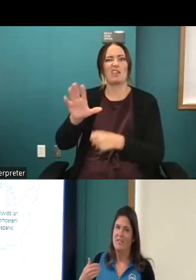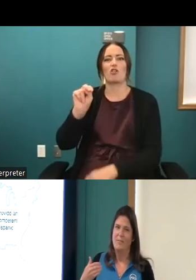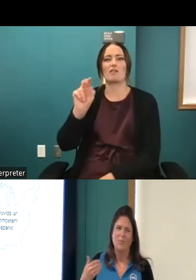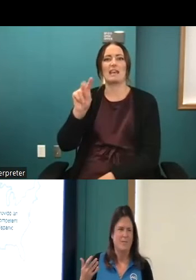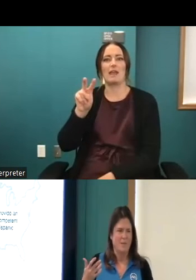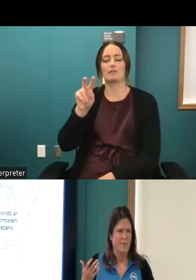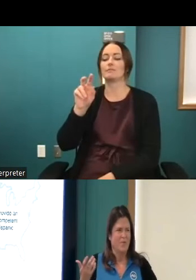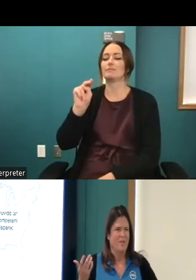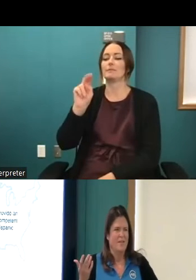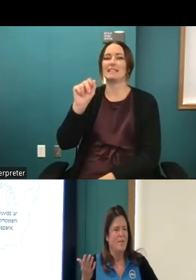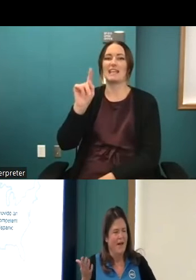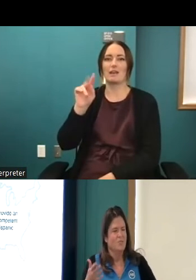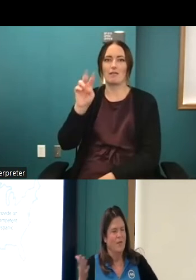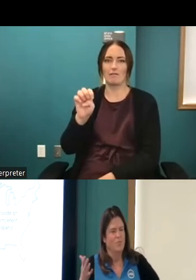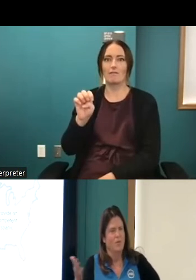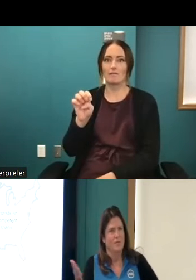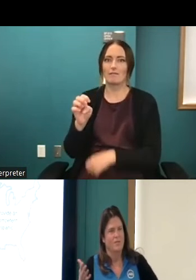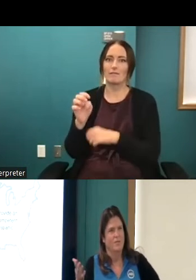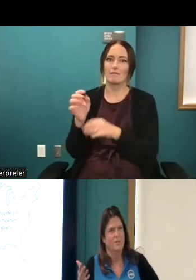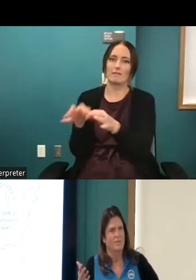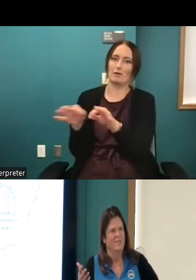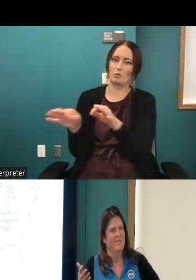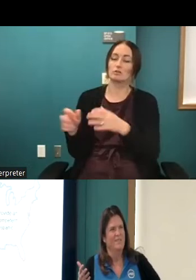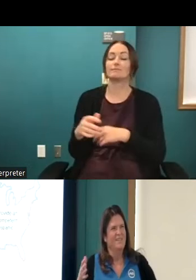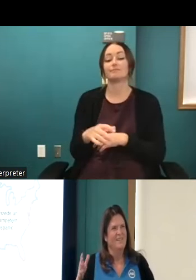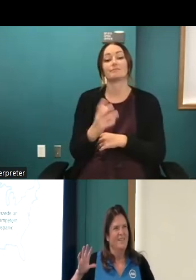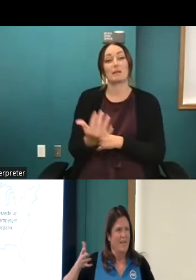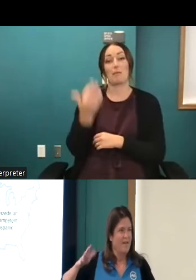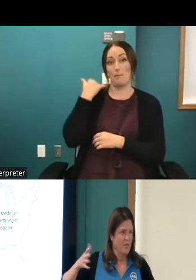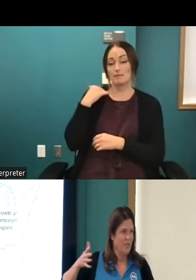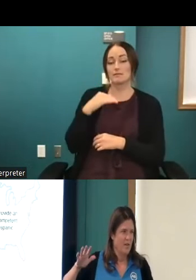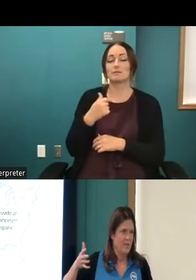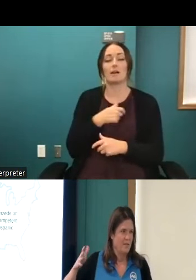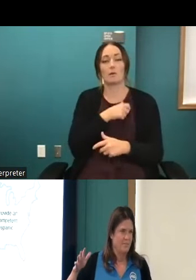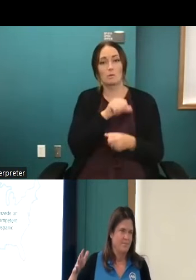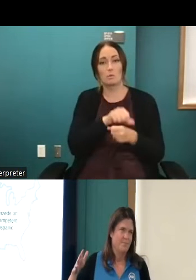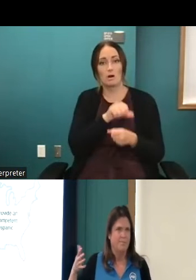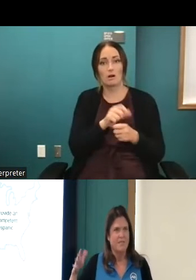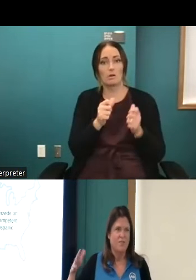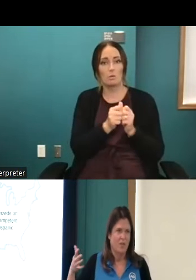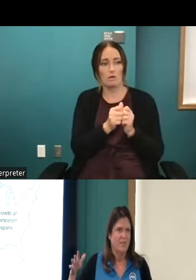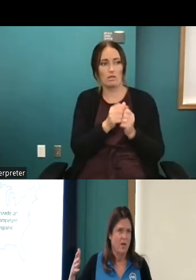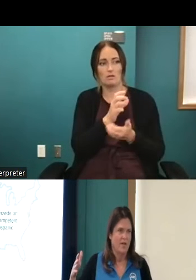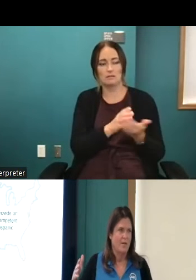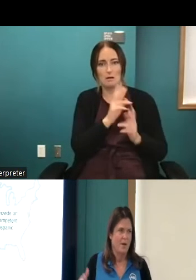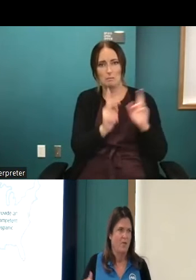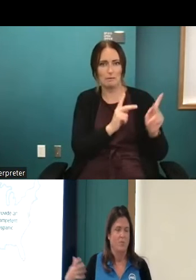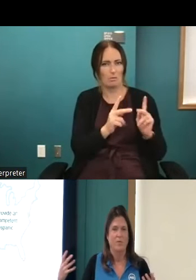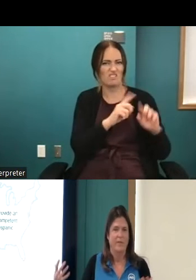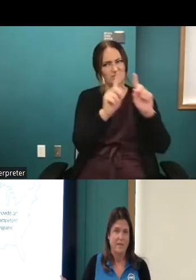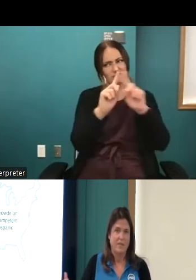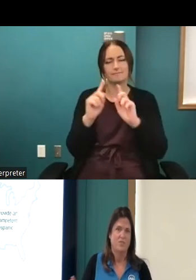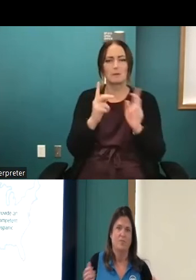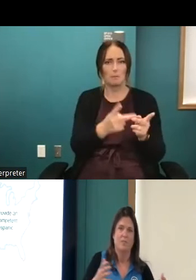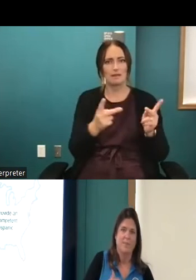I just think about when some people in the past, when I would work in some places, they would kind of have different mixed feelings on it about,